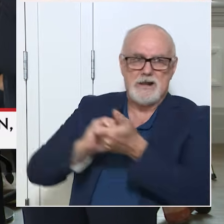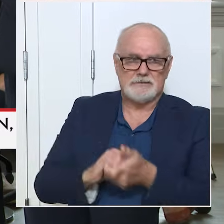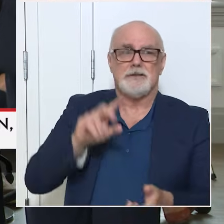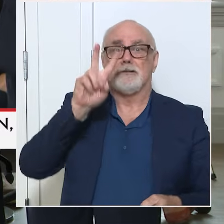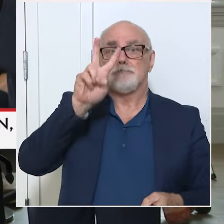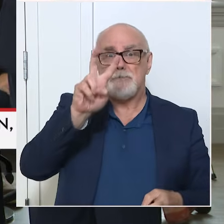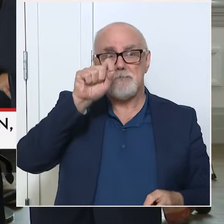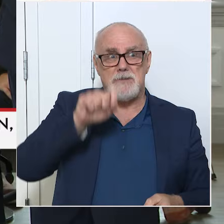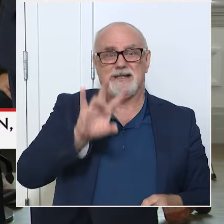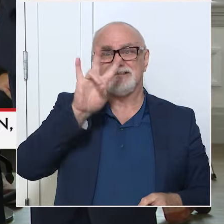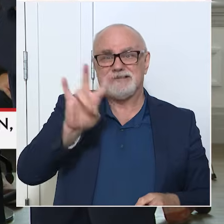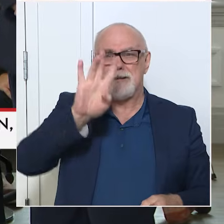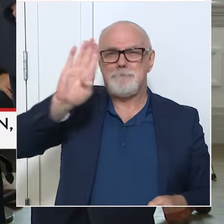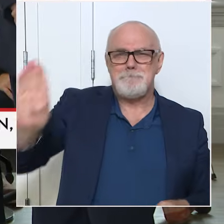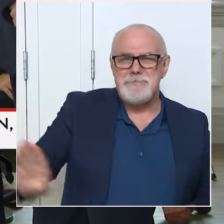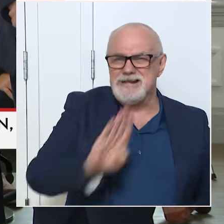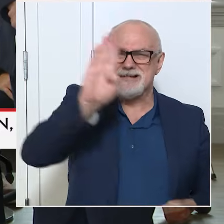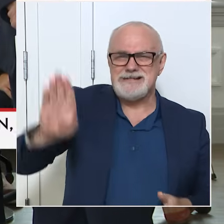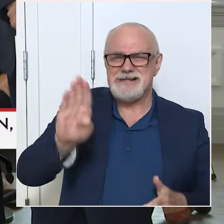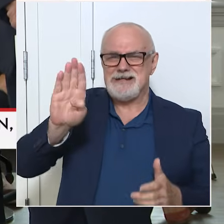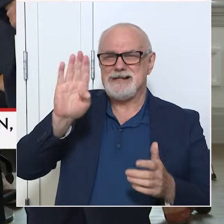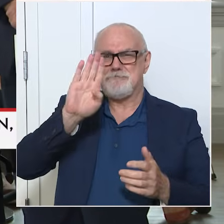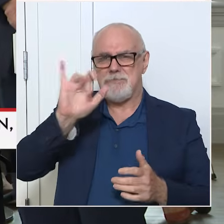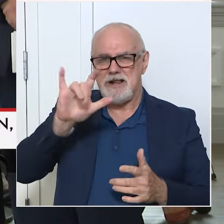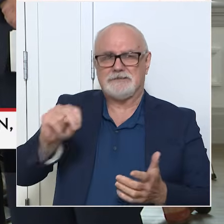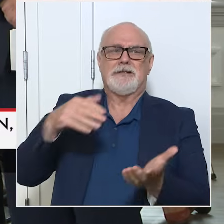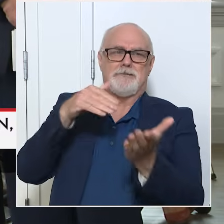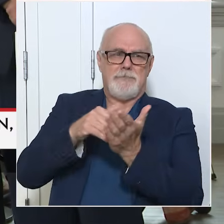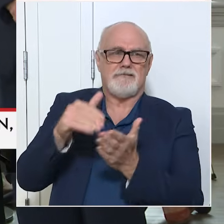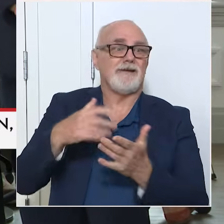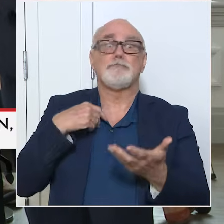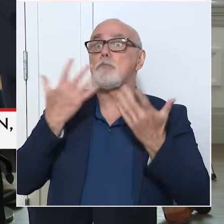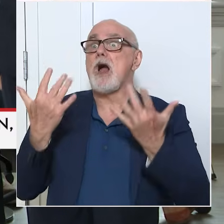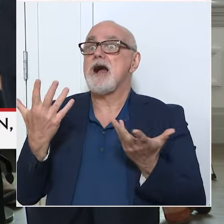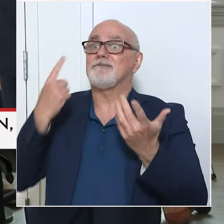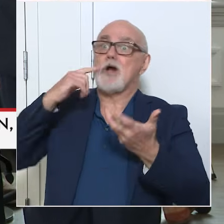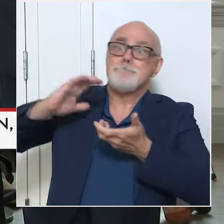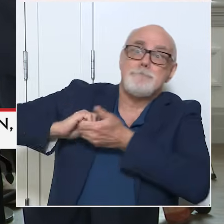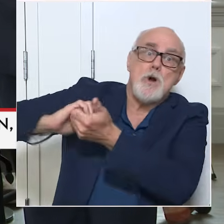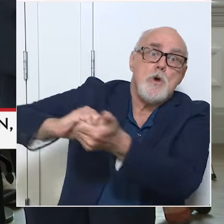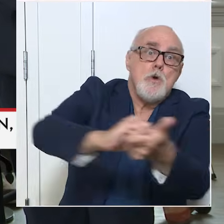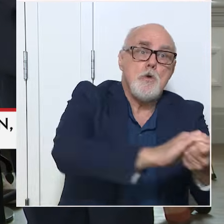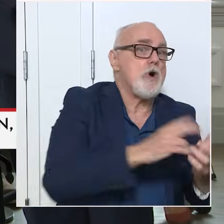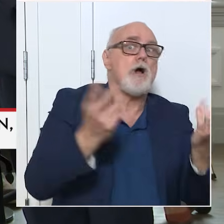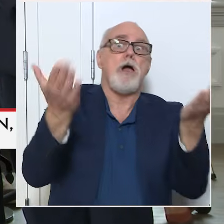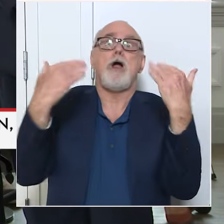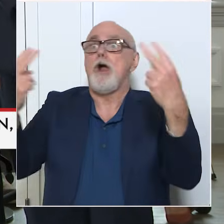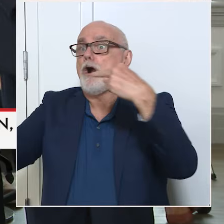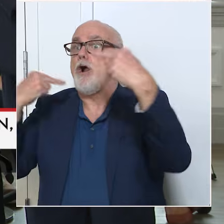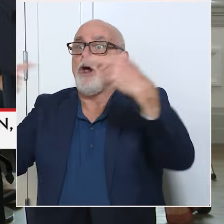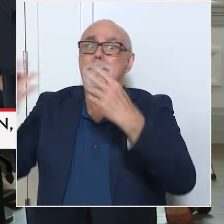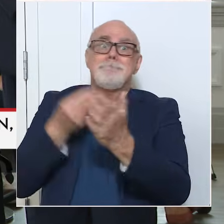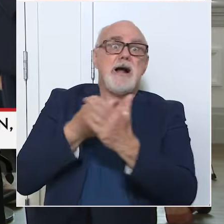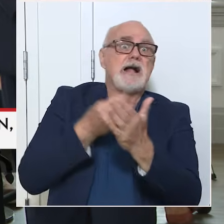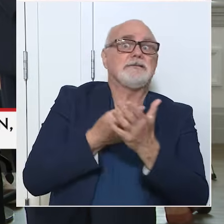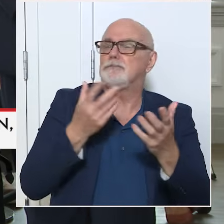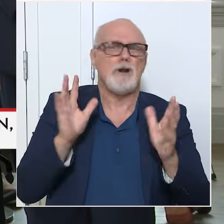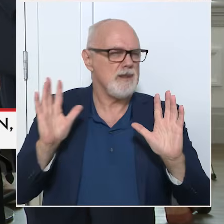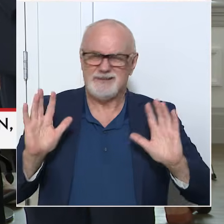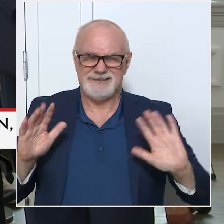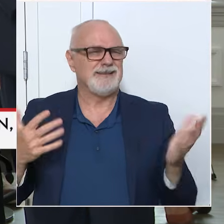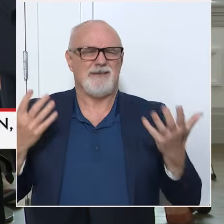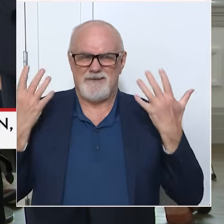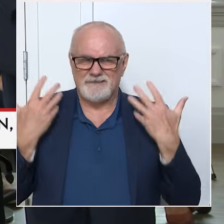When you have that, you're not waiting for a partner. You're not saying, hey, look at us. Can you bring us $2.7 billion?